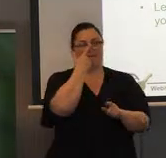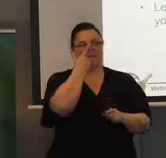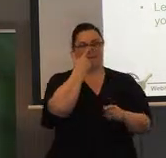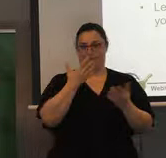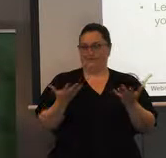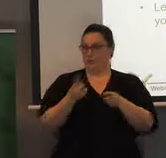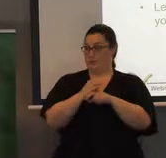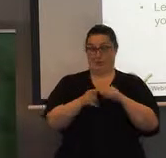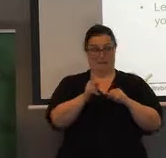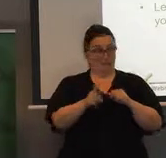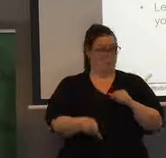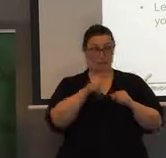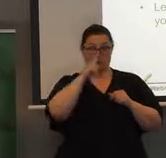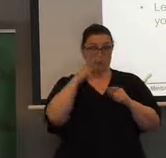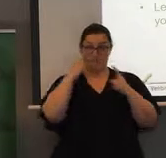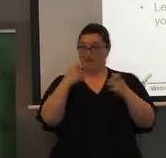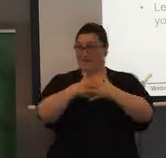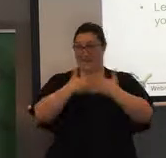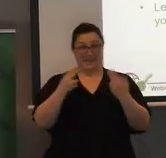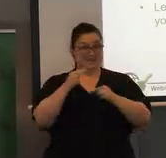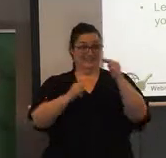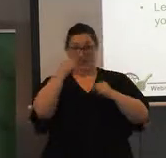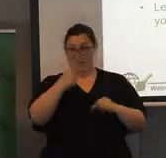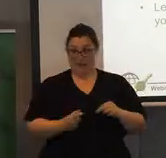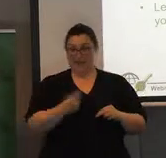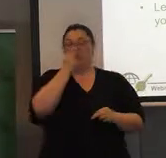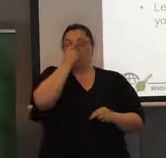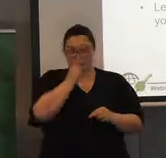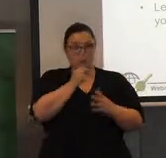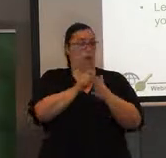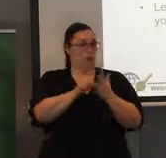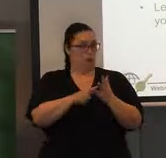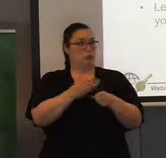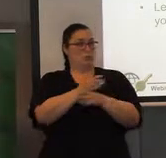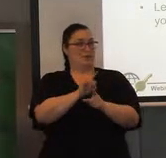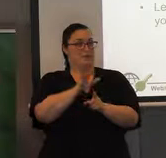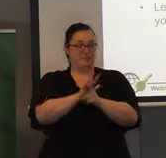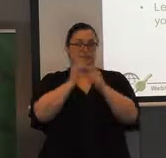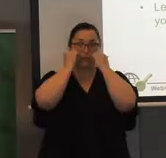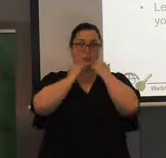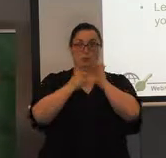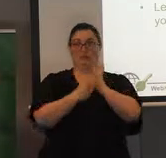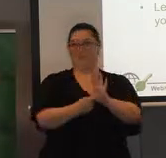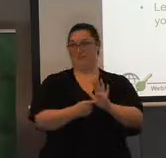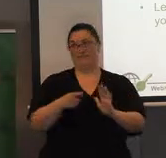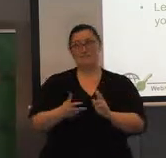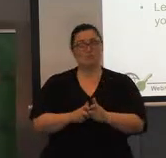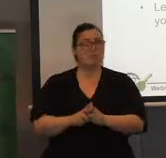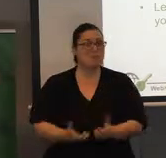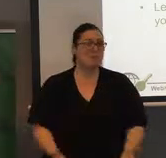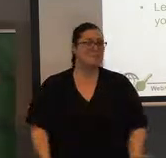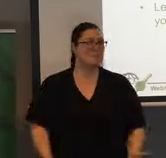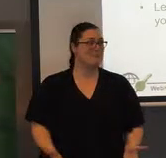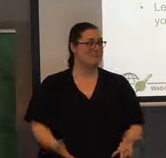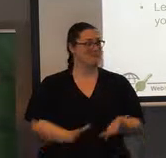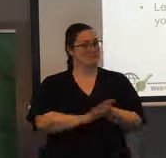But we're talking about Perth, and we could not find developers that could do what needed to be done. And I'd say that's a problem.